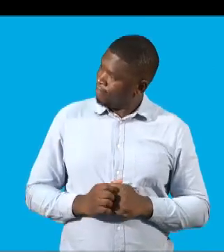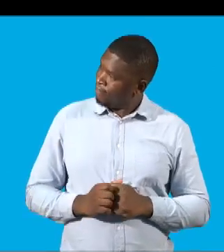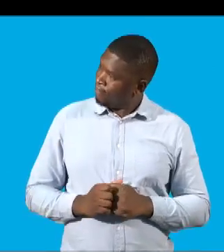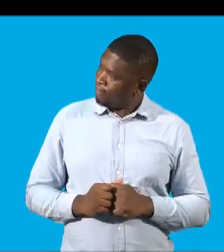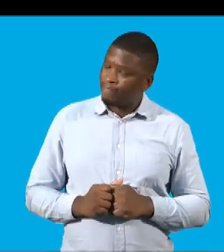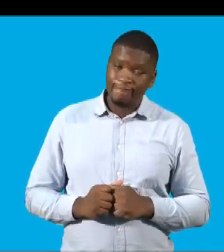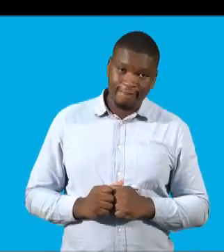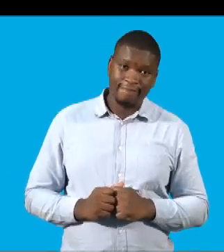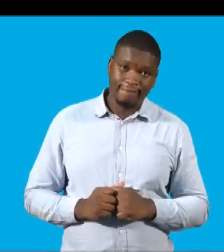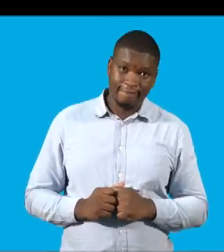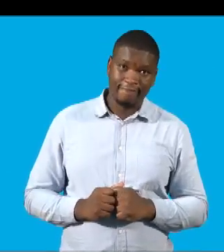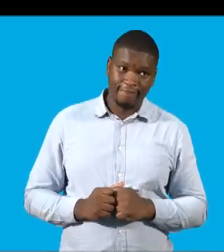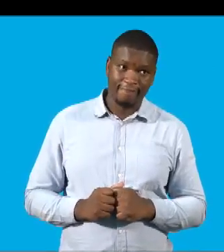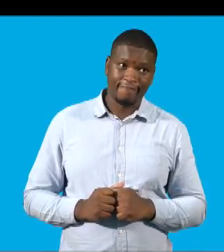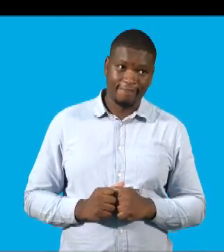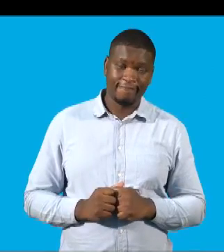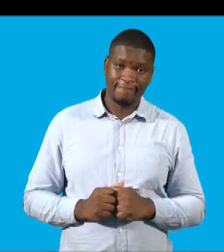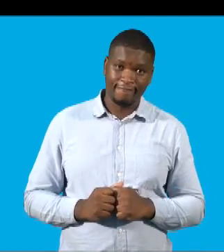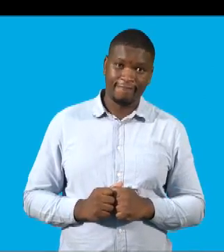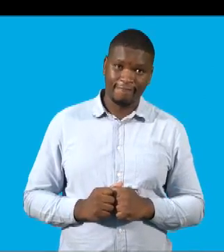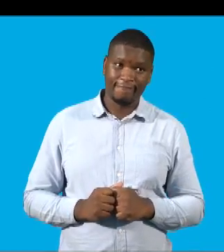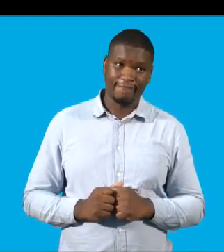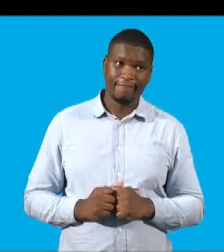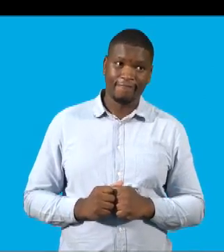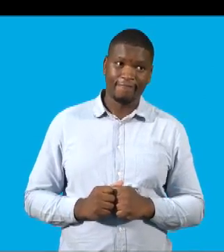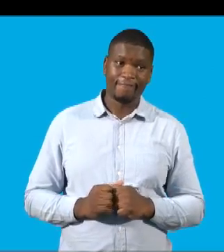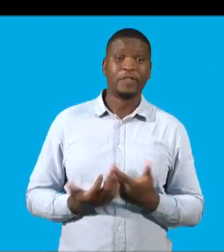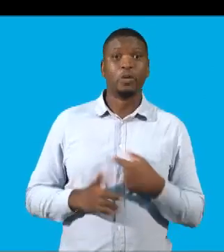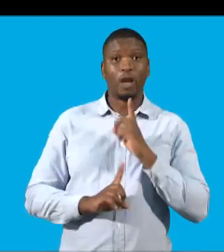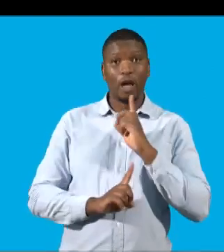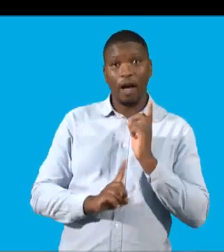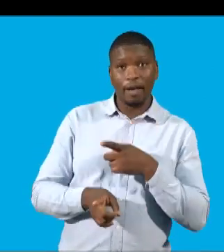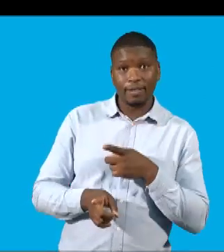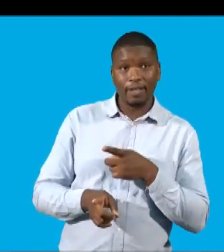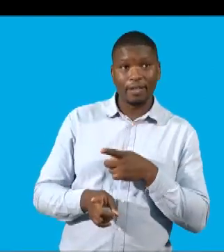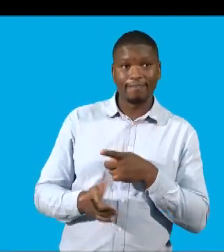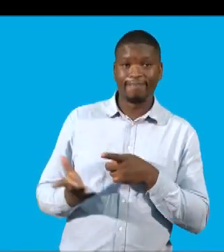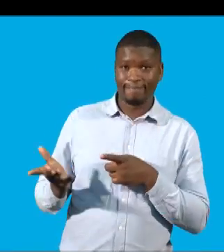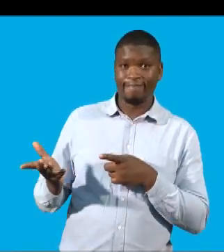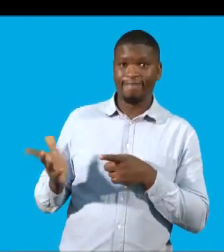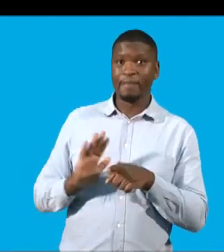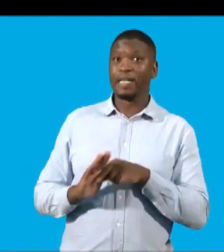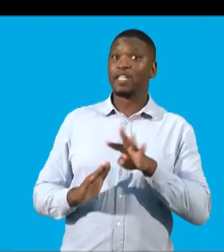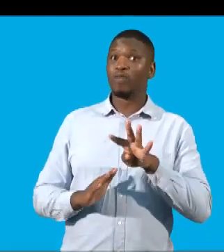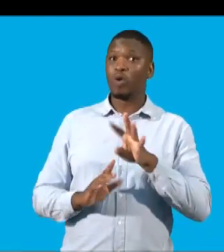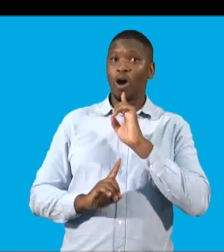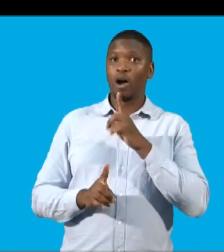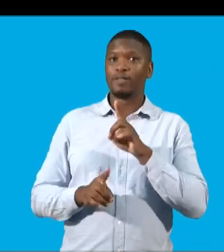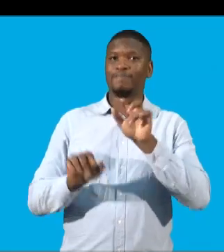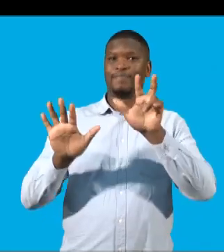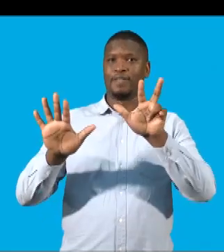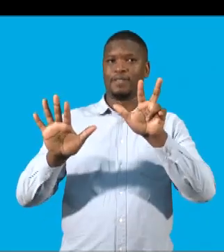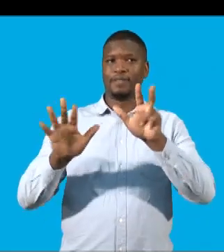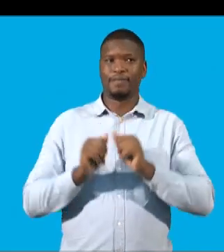number after 5. And then we are going to subtract 4. So 2 multiplied by 6 is 12 minus 4. That's going to